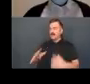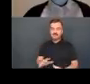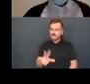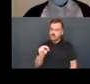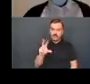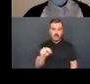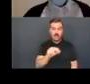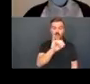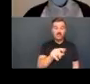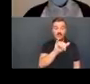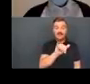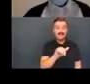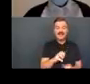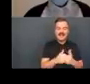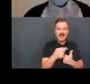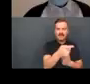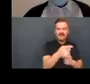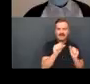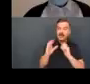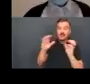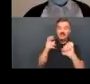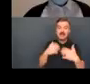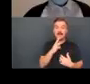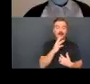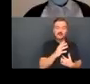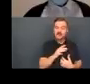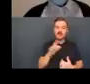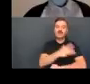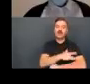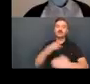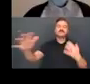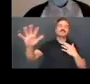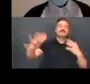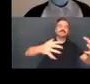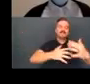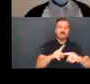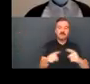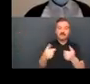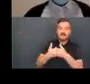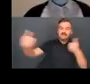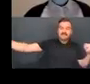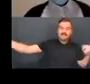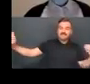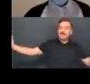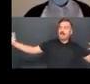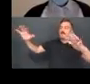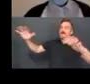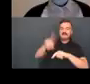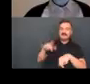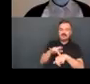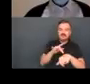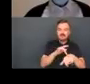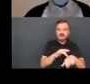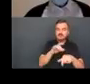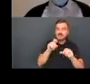uh, uses touch, as you can see, to communicate, was unable to social distance, uh, was not allowed to come